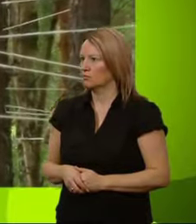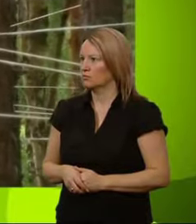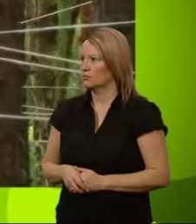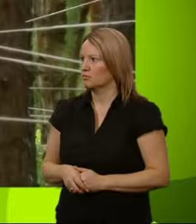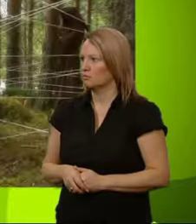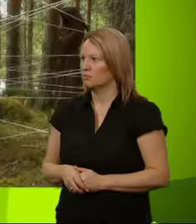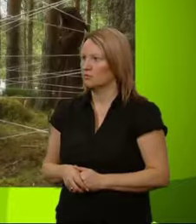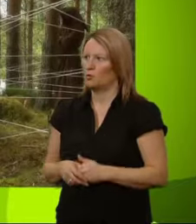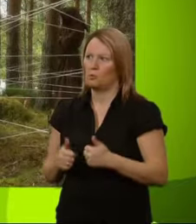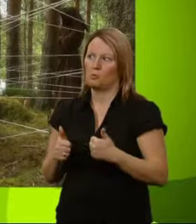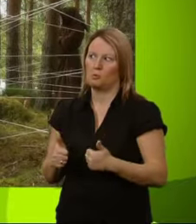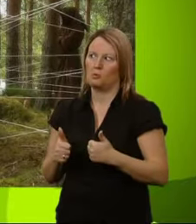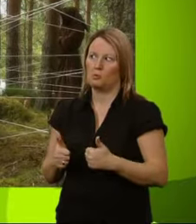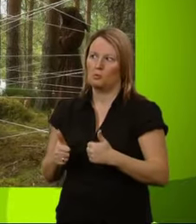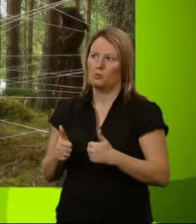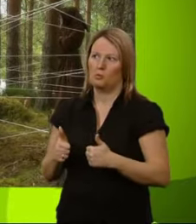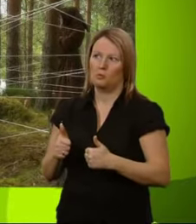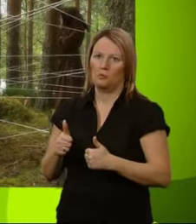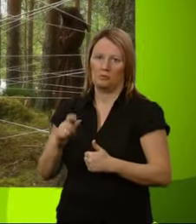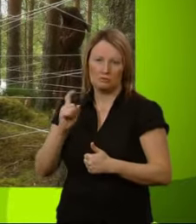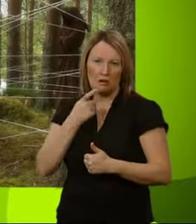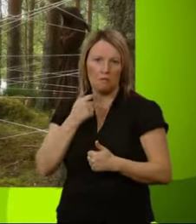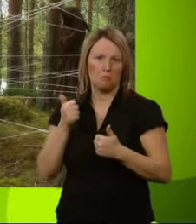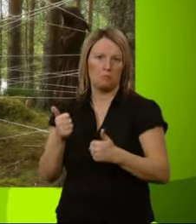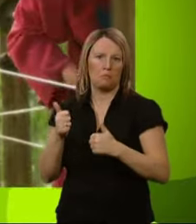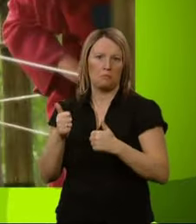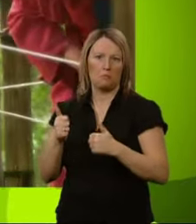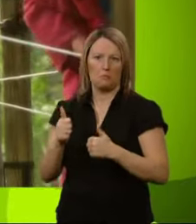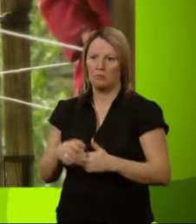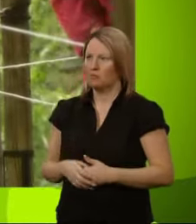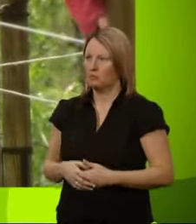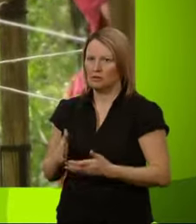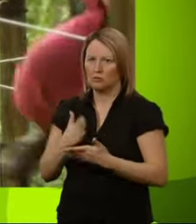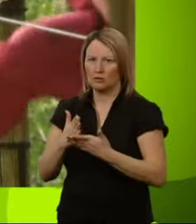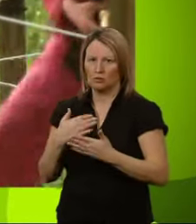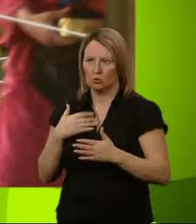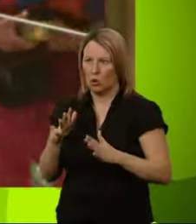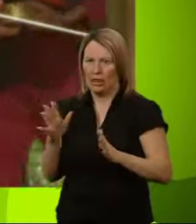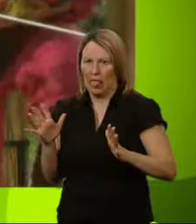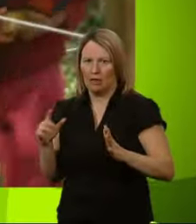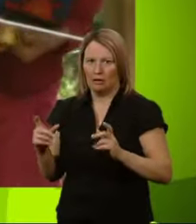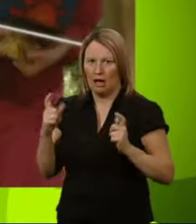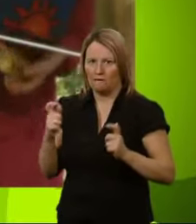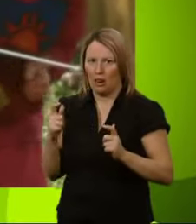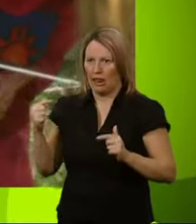Well done. Well done. All right, okay, now I just need to make sure I don't... I'll try and get to the end now.